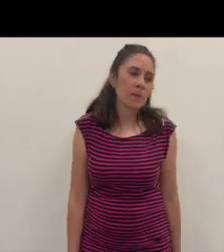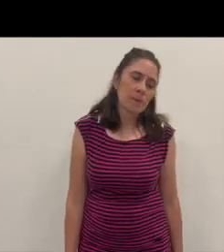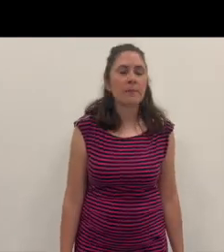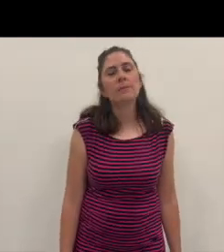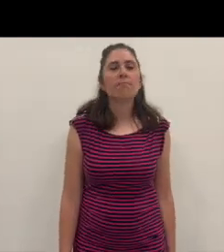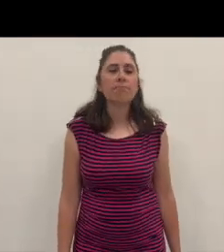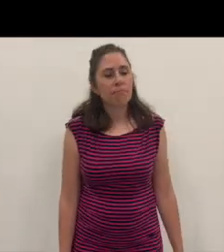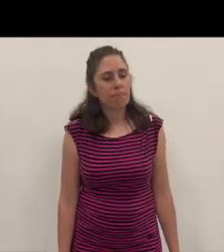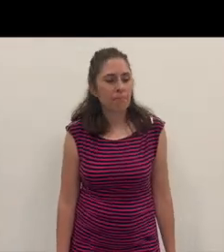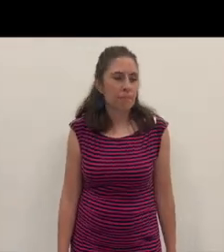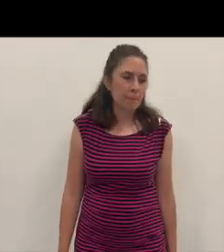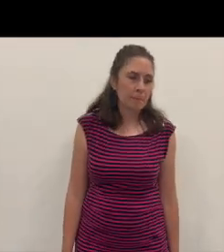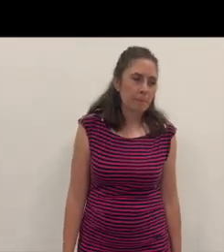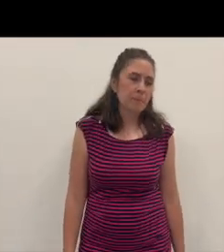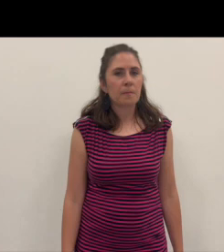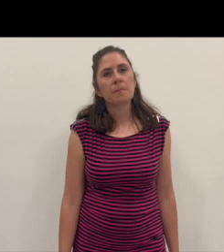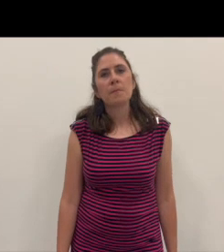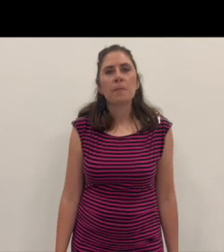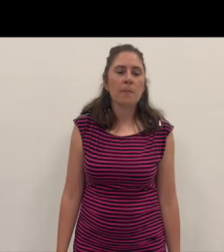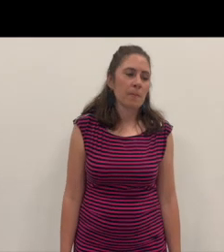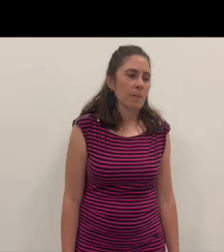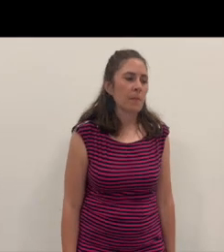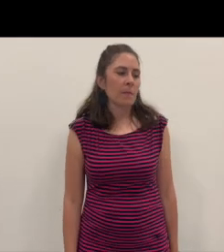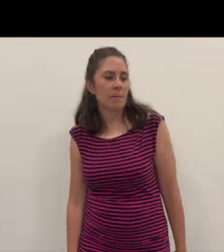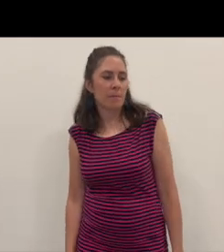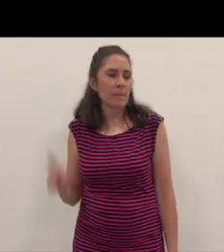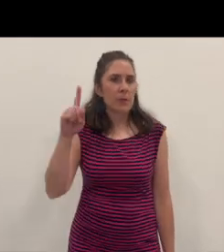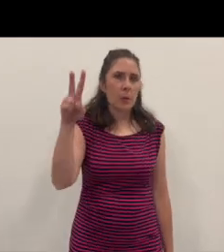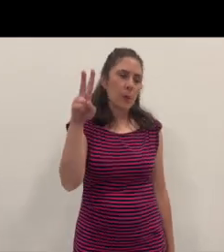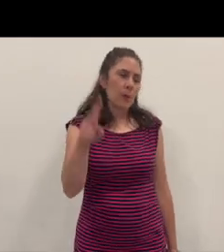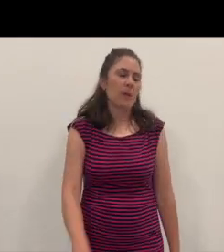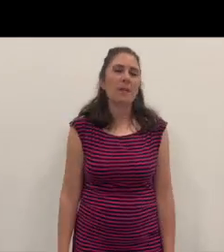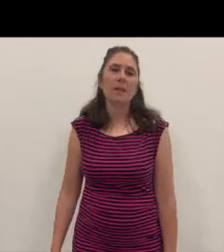Come on. About to do it like this, about to do it like this, y'all.